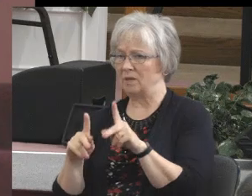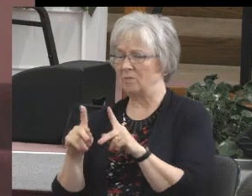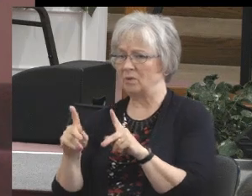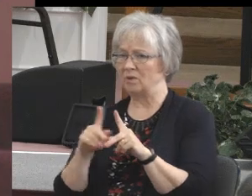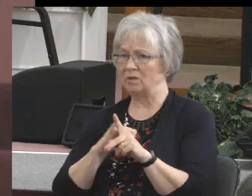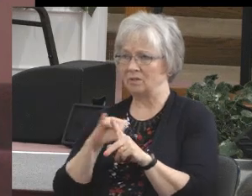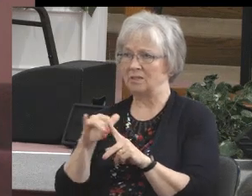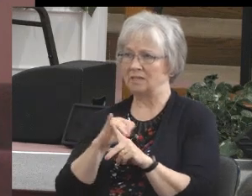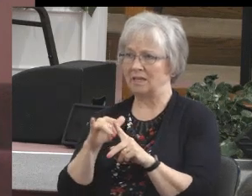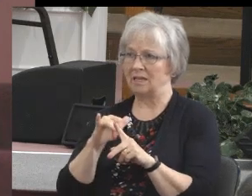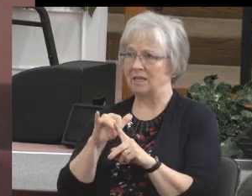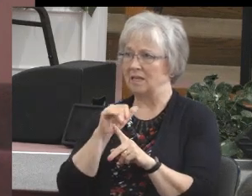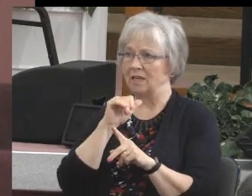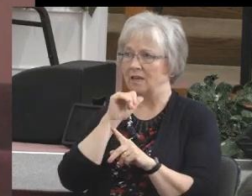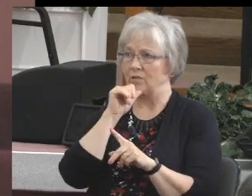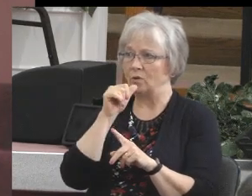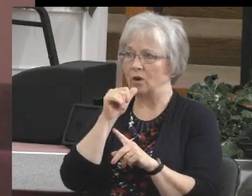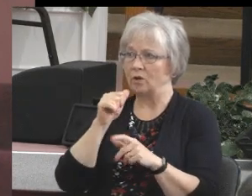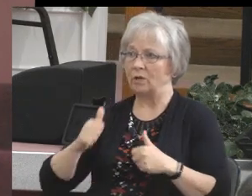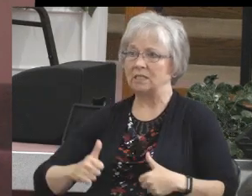If you're not going to claim it and live it,